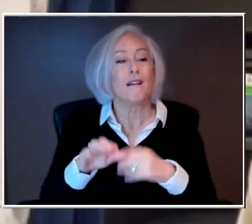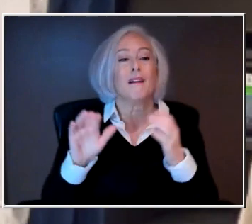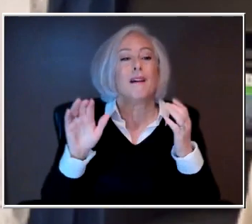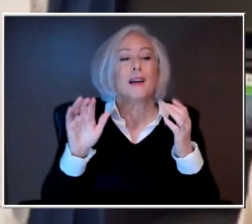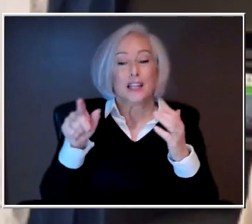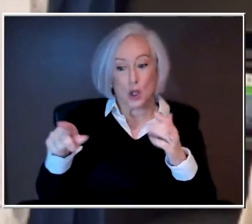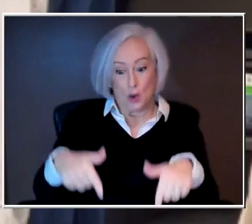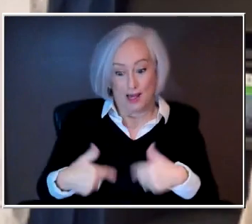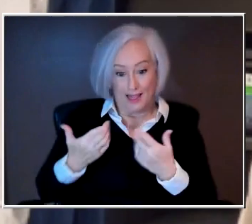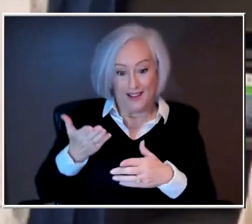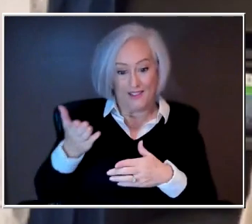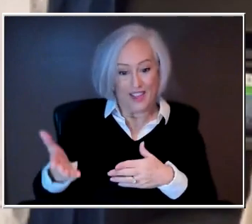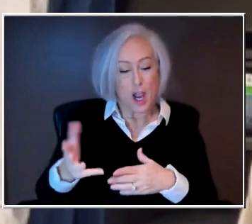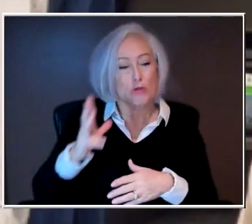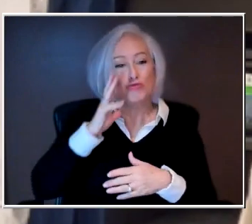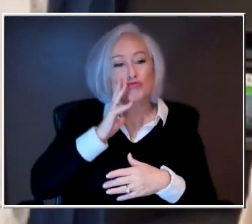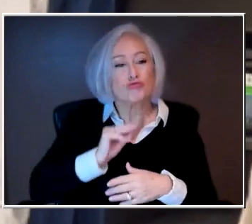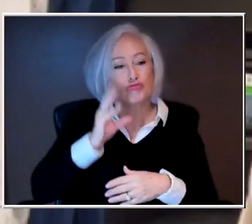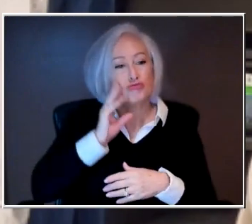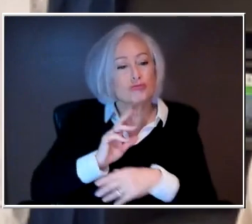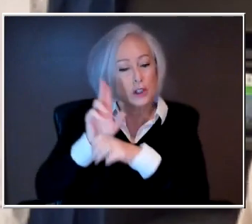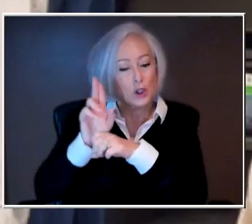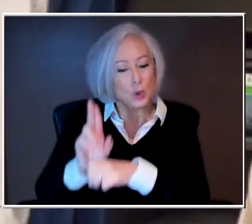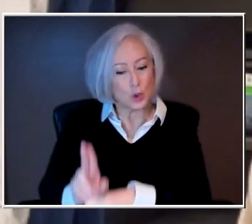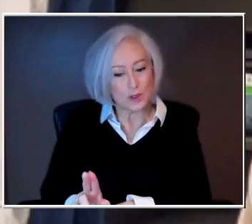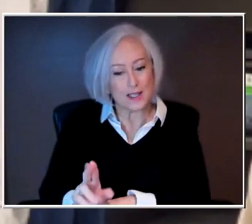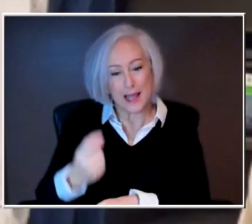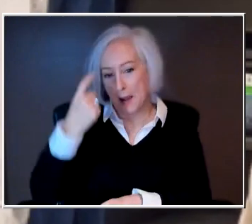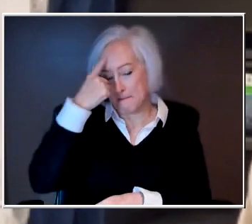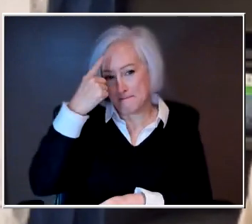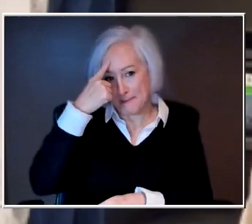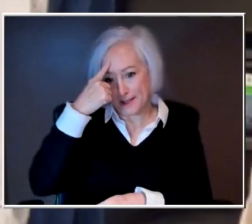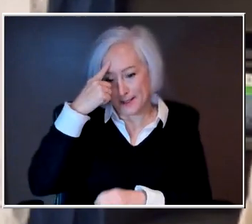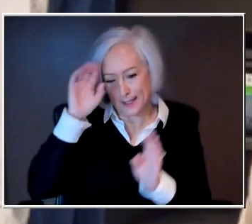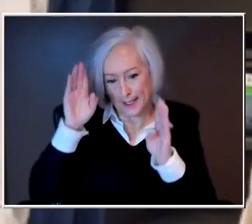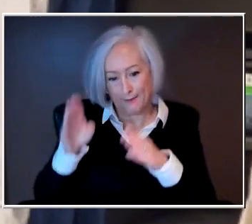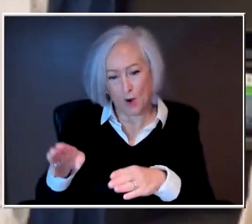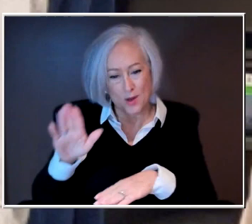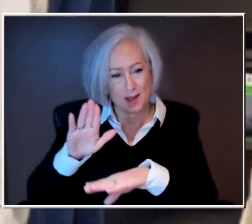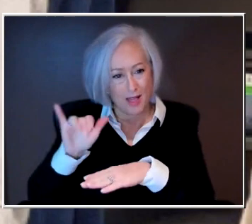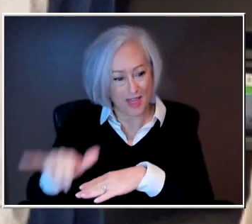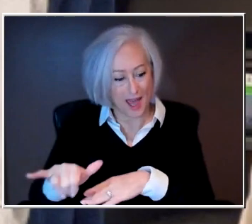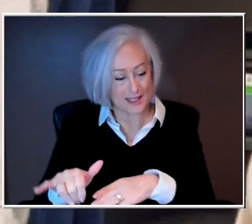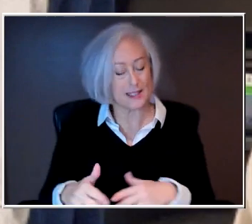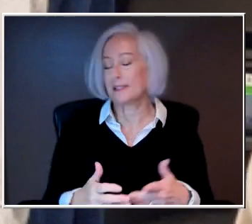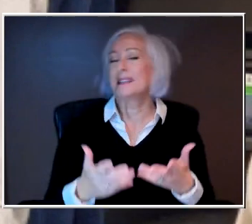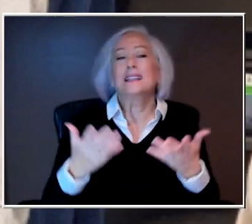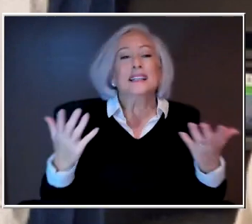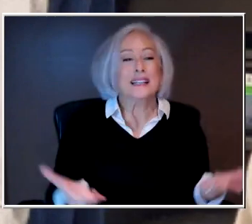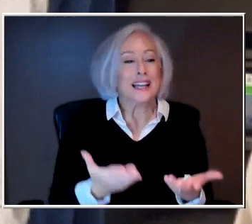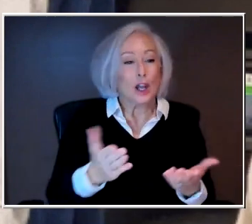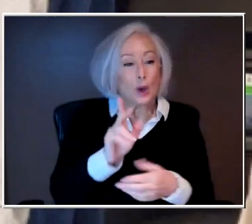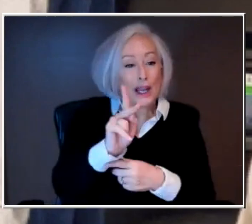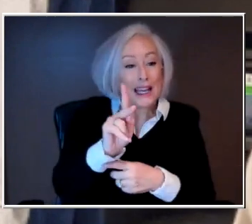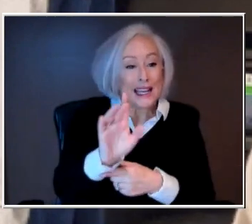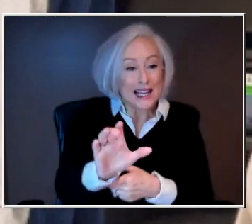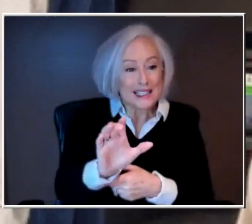it's a little bit easier, if anything, mentally. People here in Kansas City, the players have been,